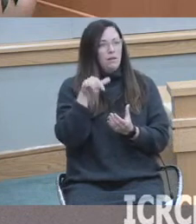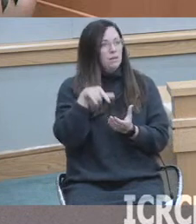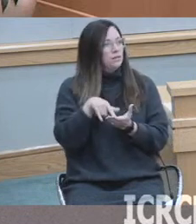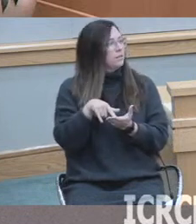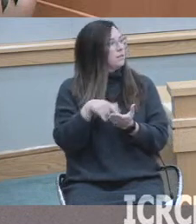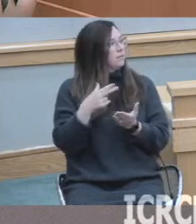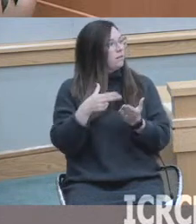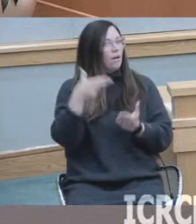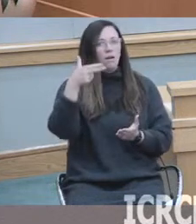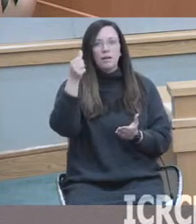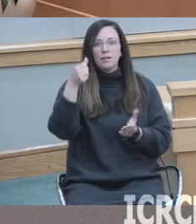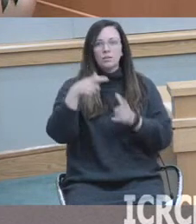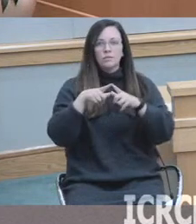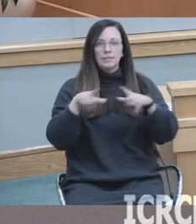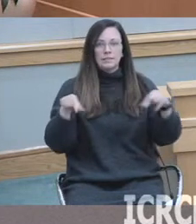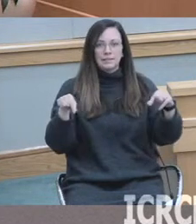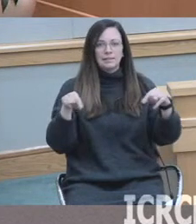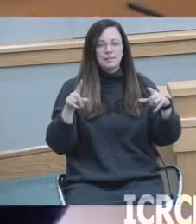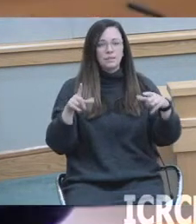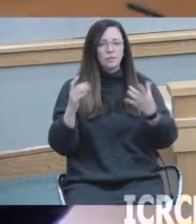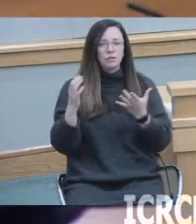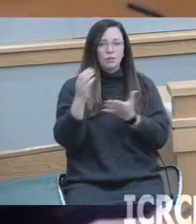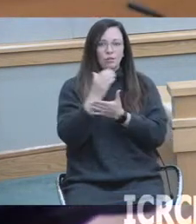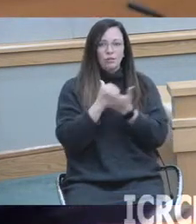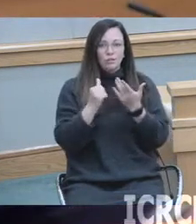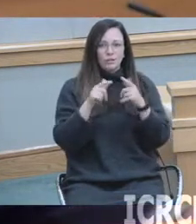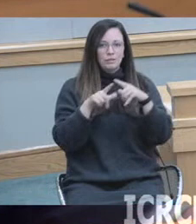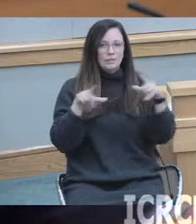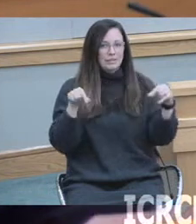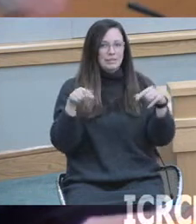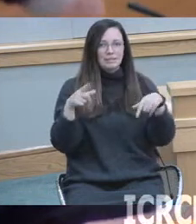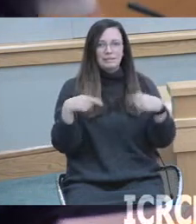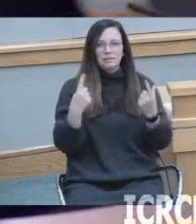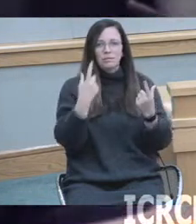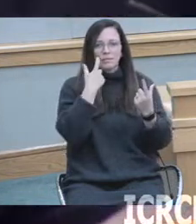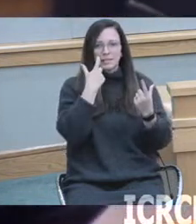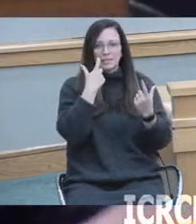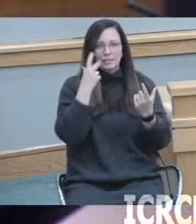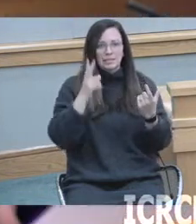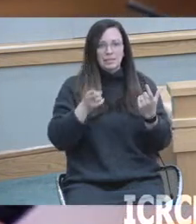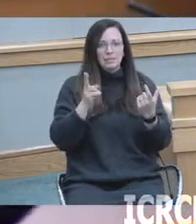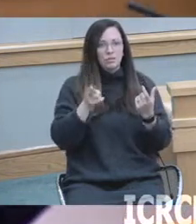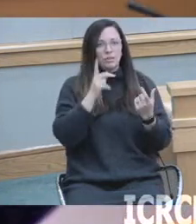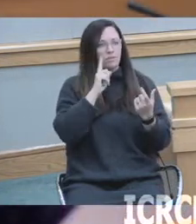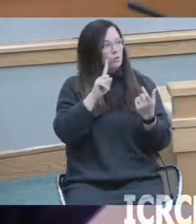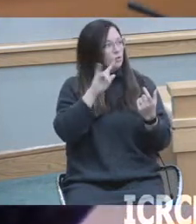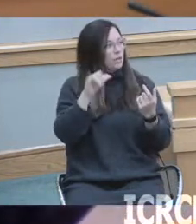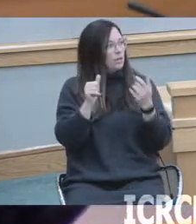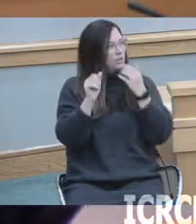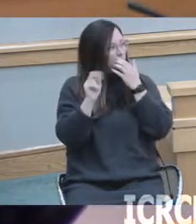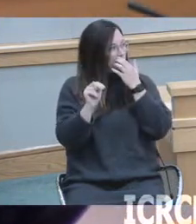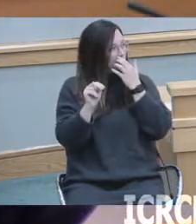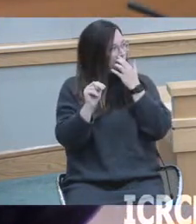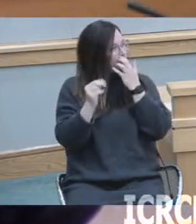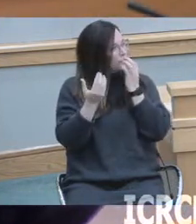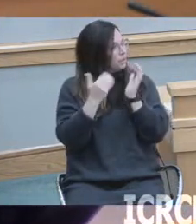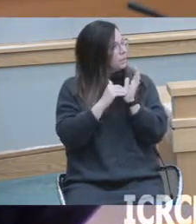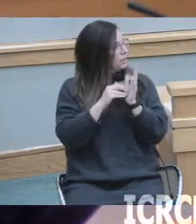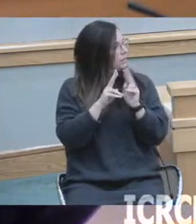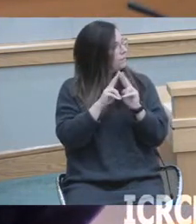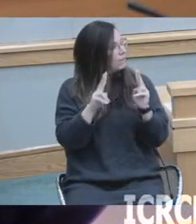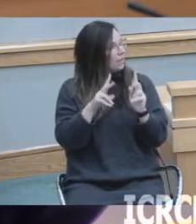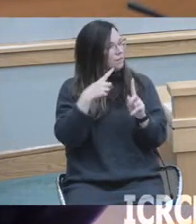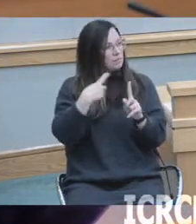highest receipts, earnings tax receipts in recent history for January. So again, a very positive